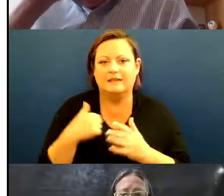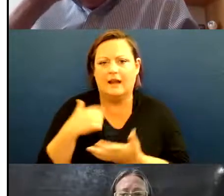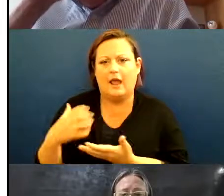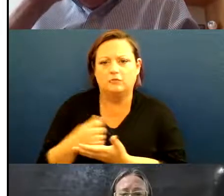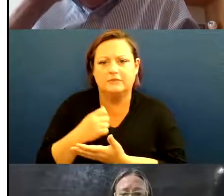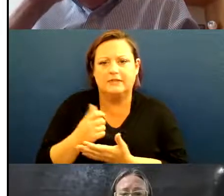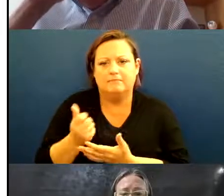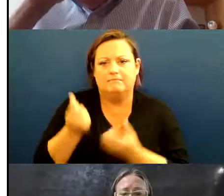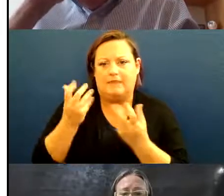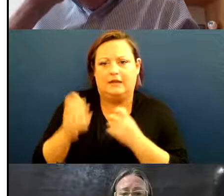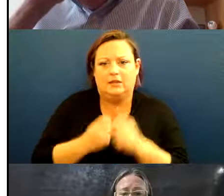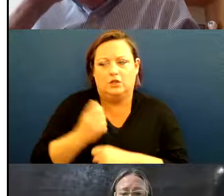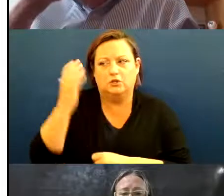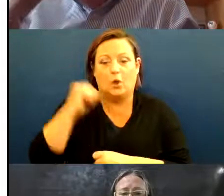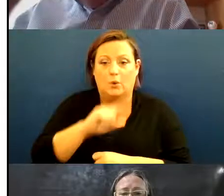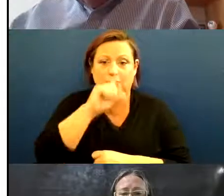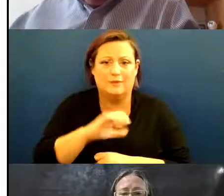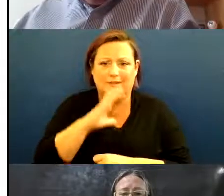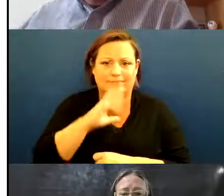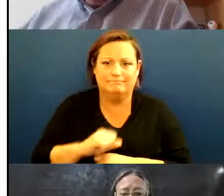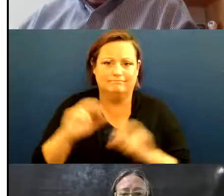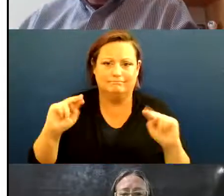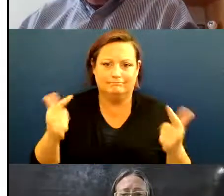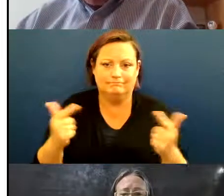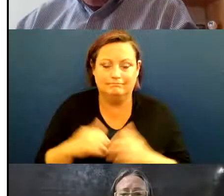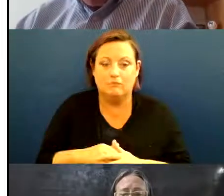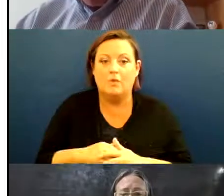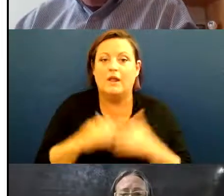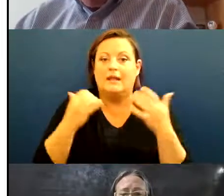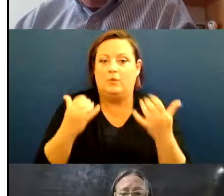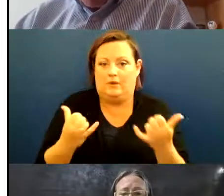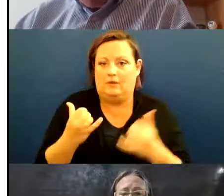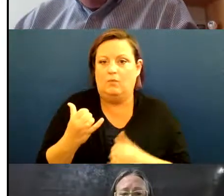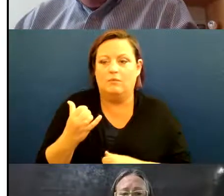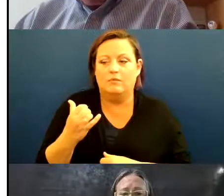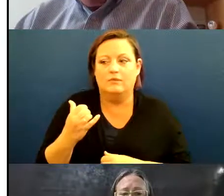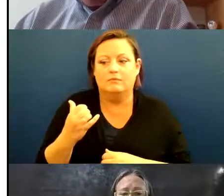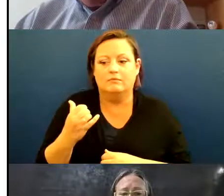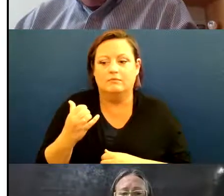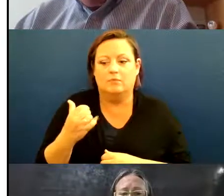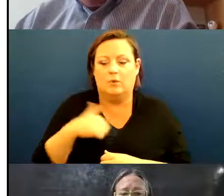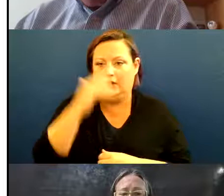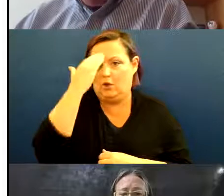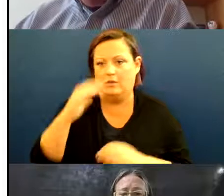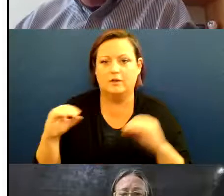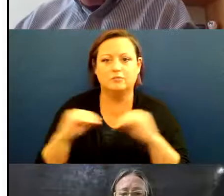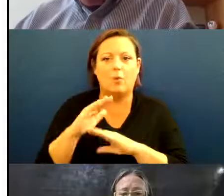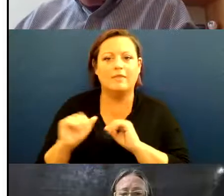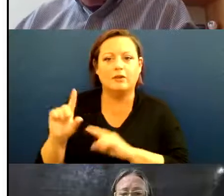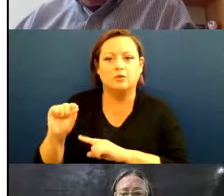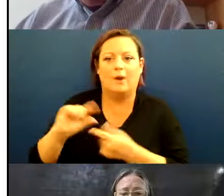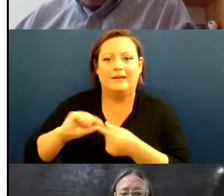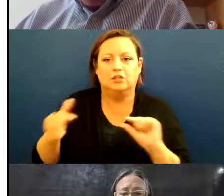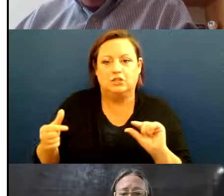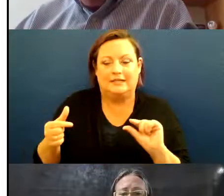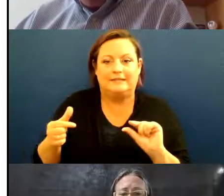is actually outdated now. We know that there are over 20 genes expressed in the skin that can cause